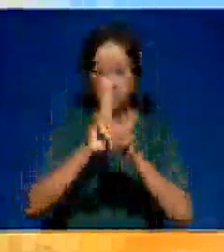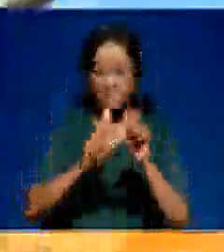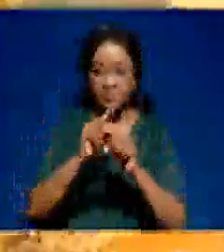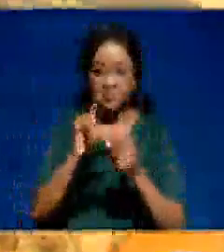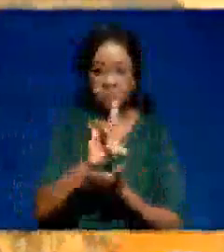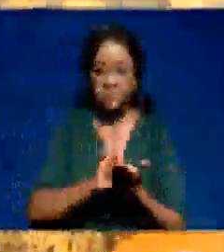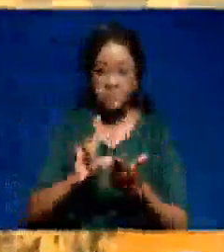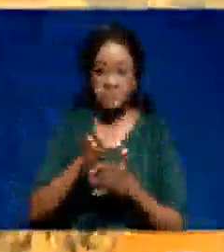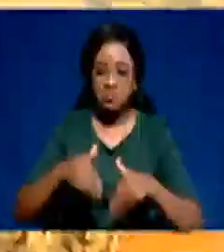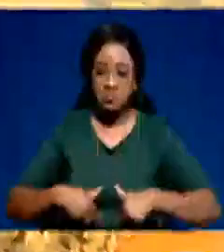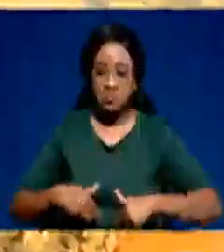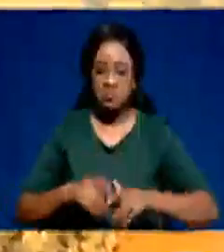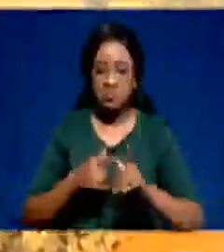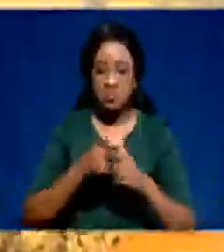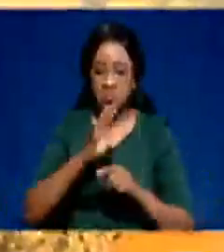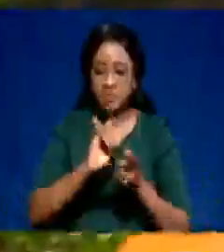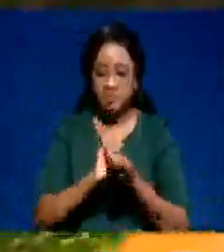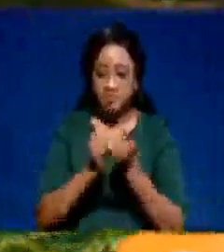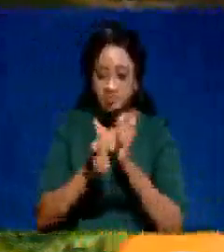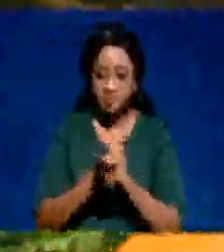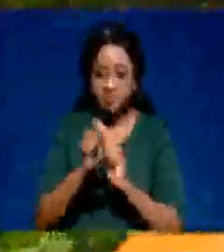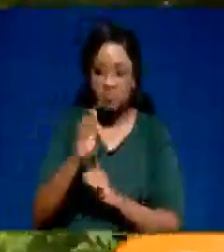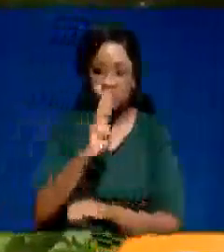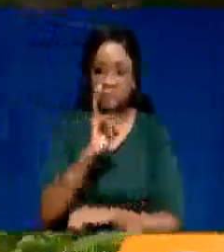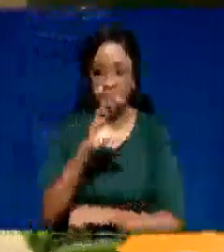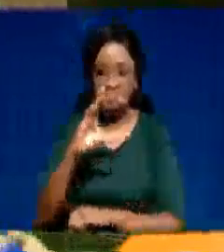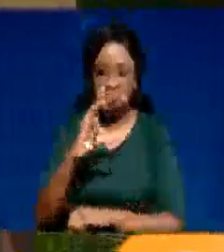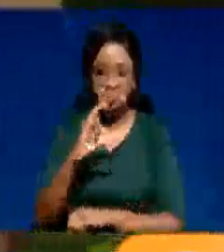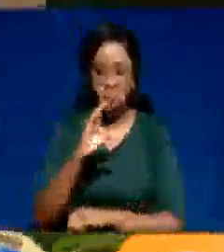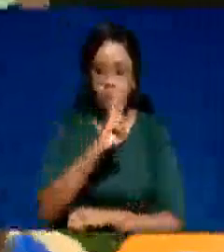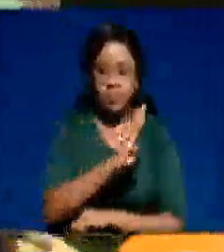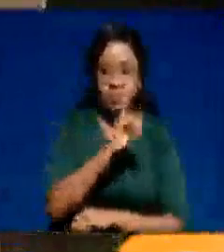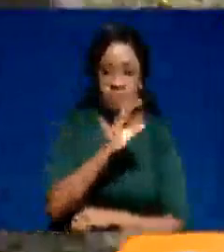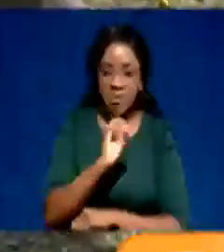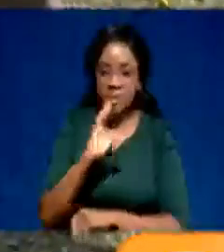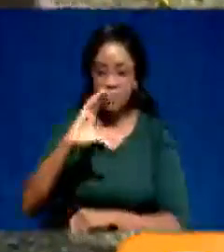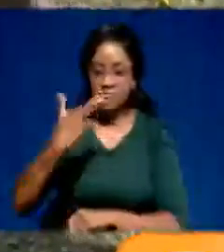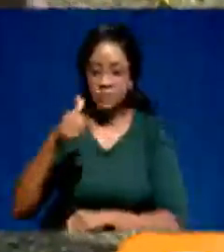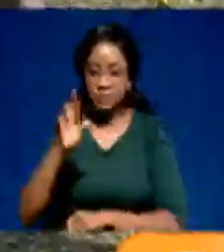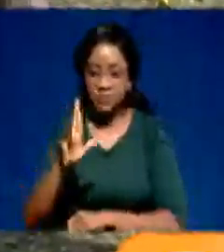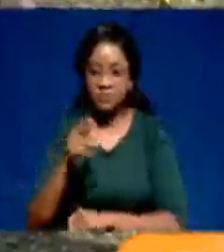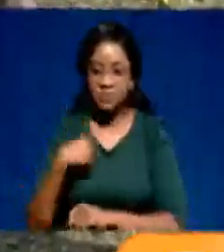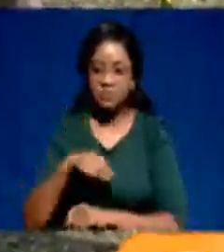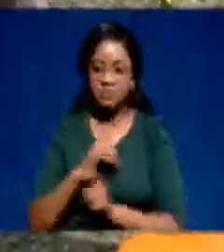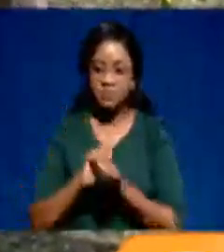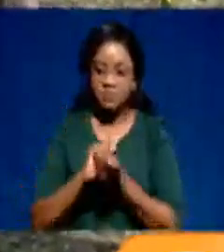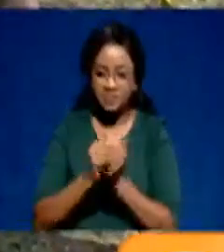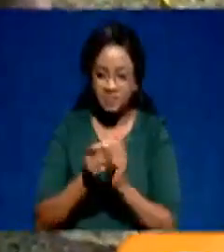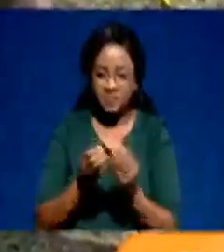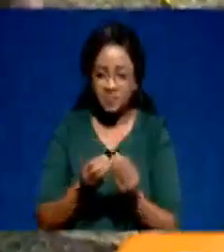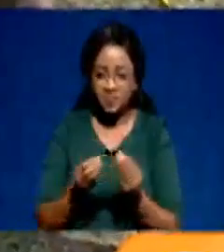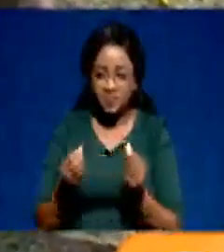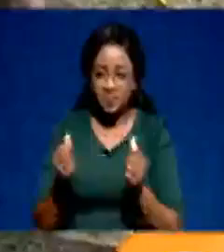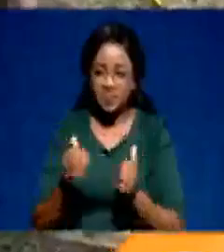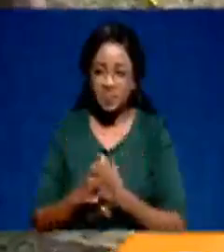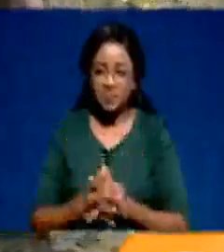youths. Once they convert it to biochar, they deliver to us biochar. We mill it or we grind it to